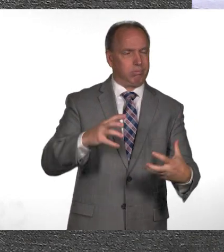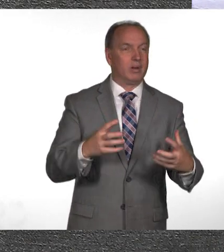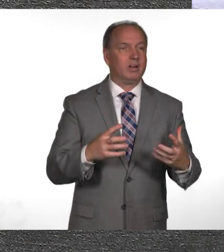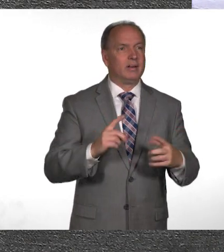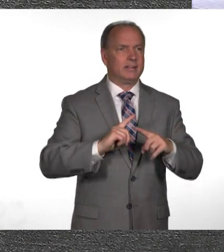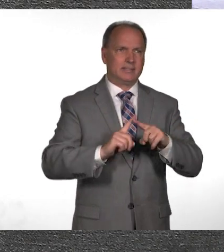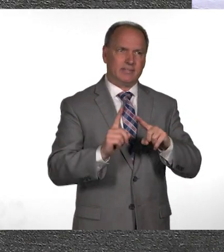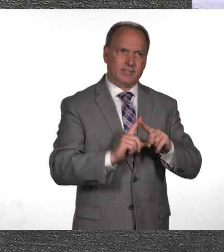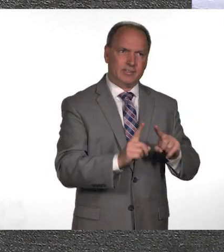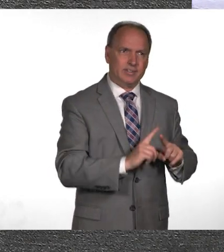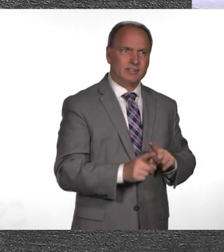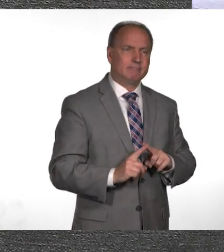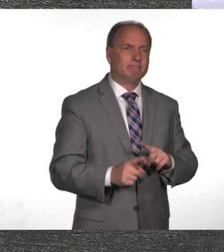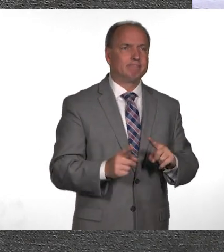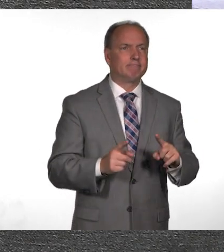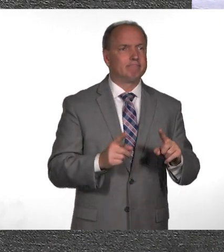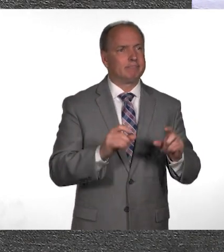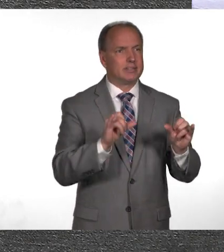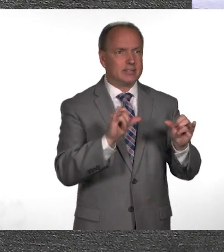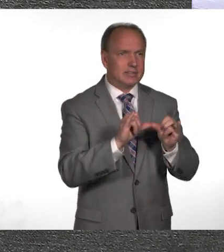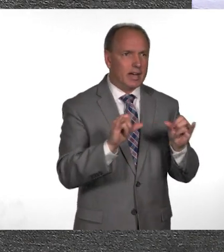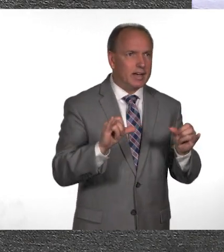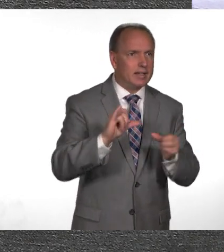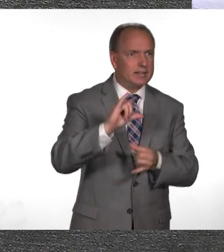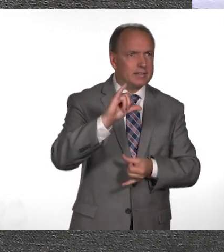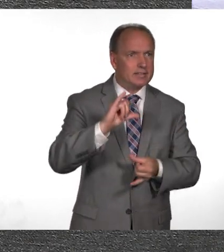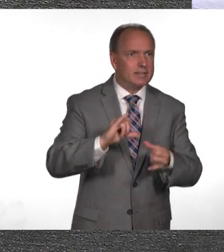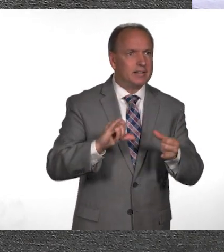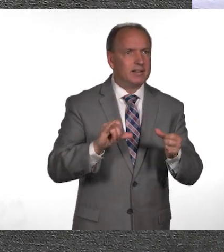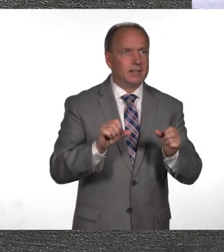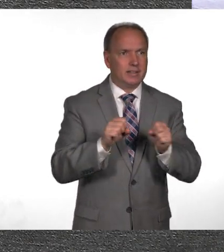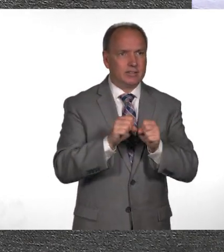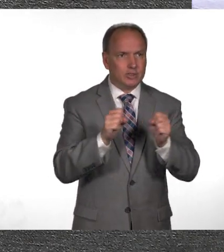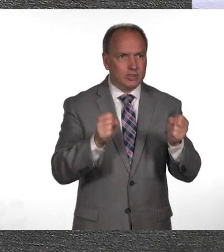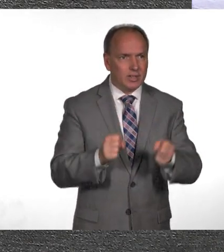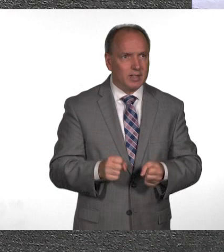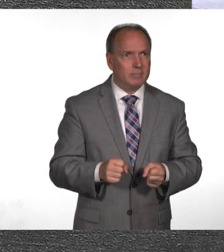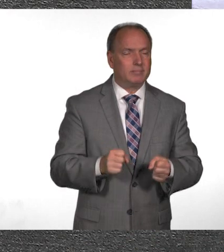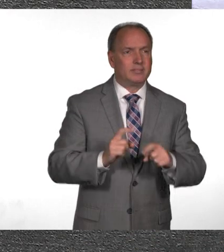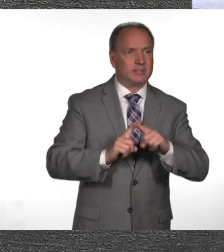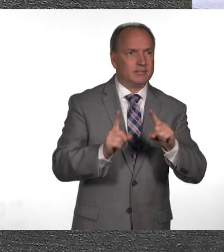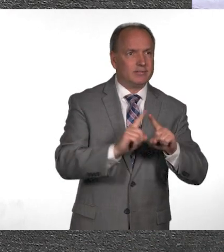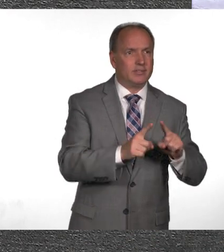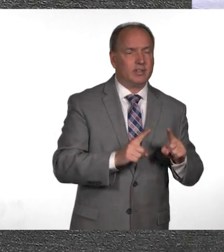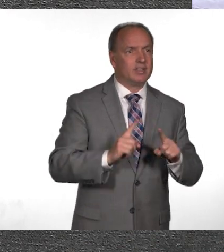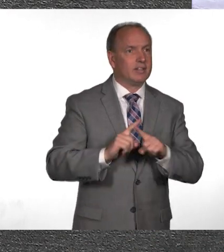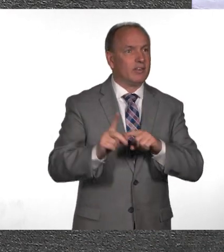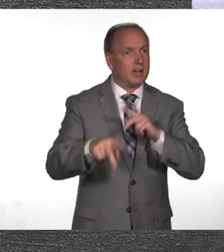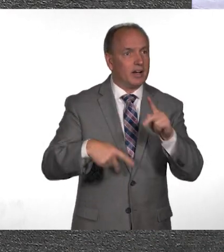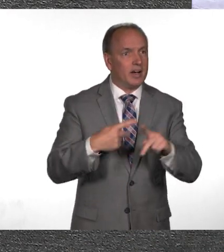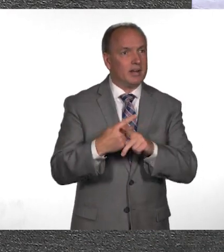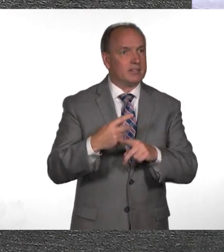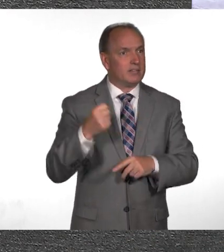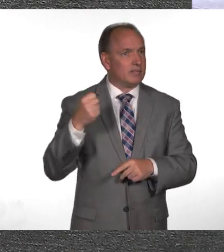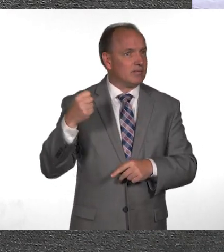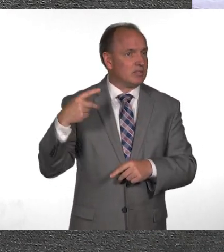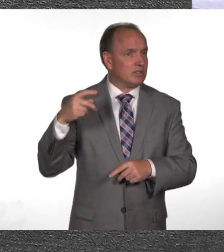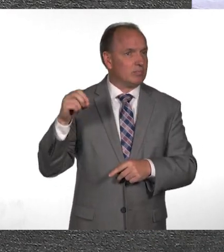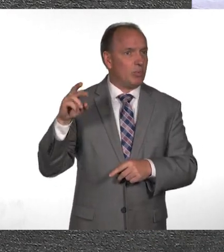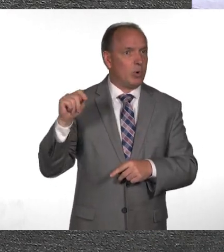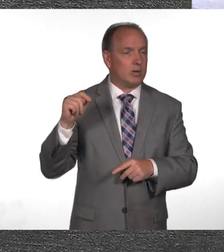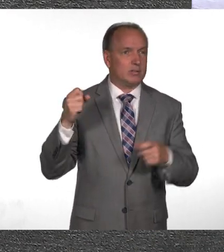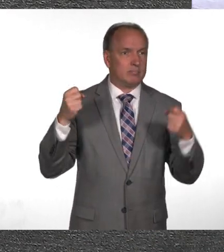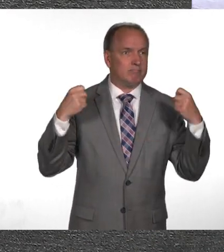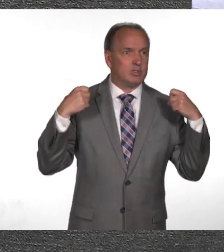different sizes and shapes, and they are used for different kinds of sports. Yeah, so what do you